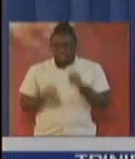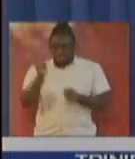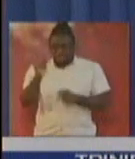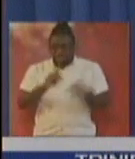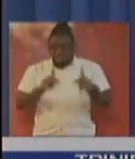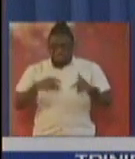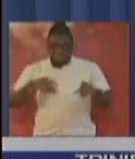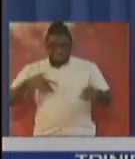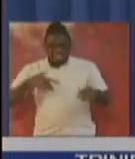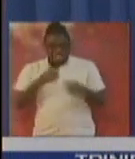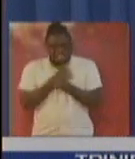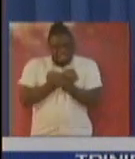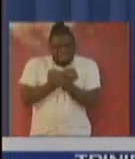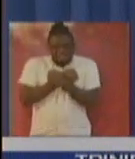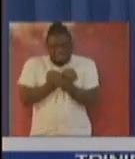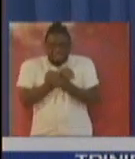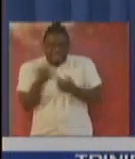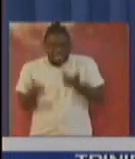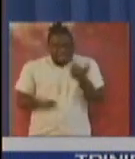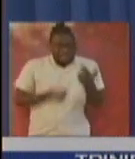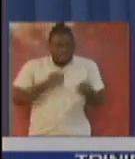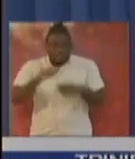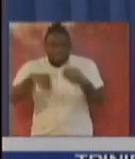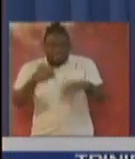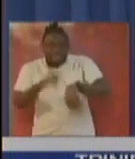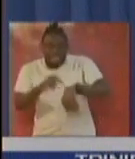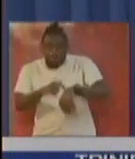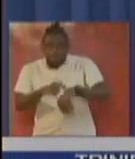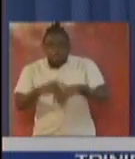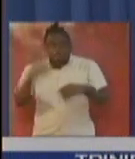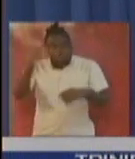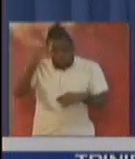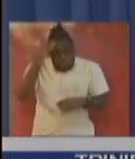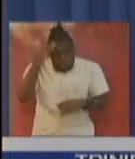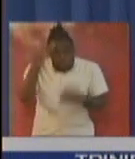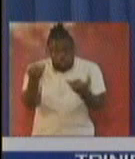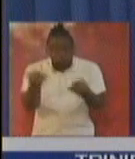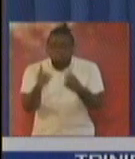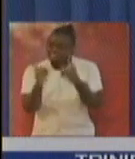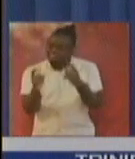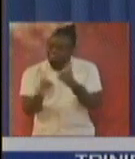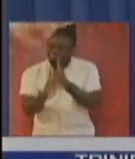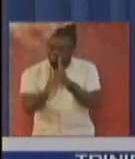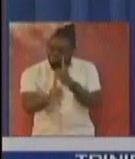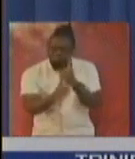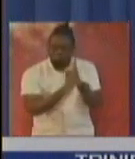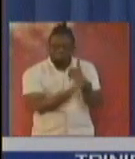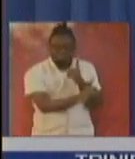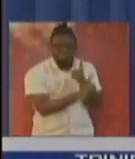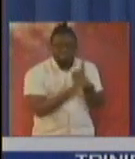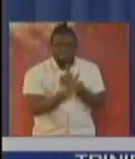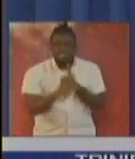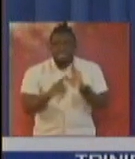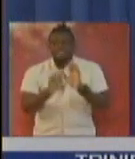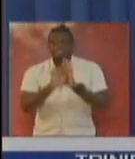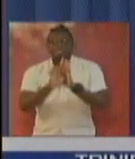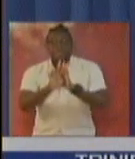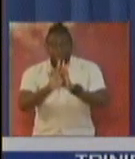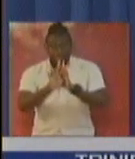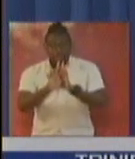What we have noticed is our 50% capacity in our business